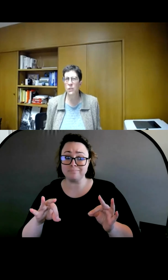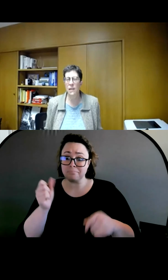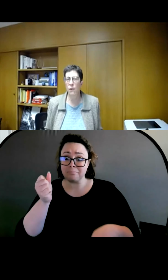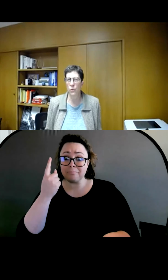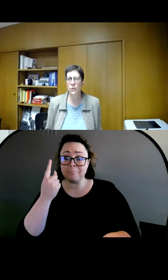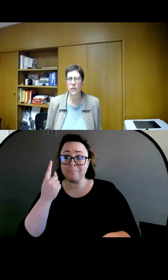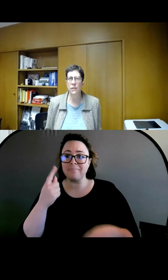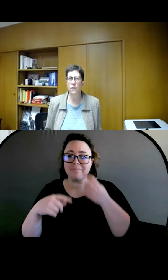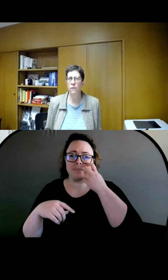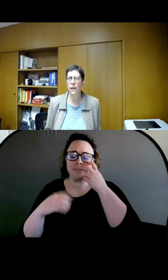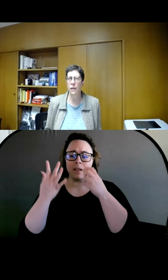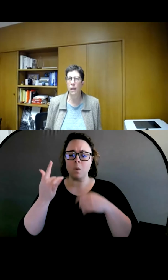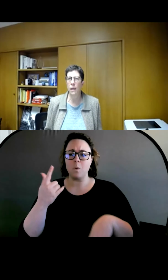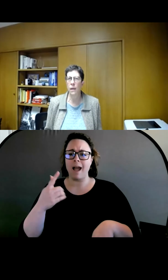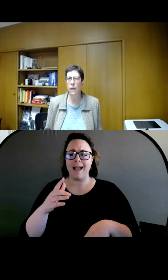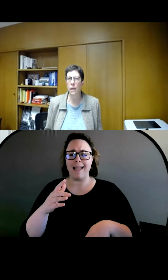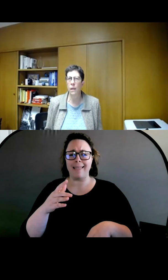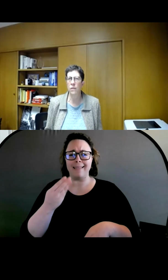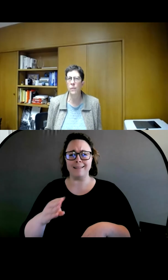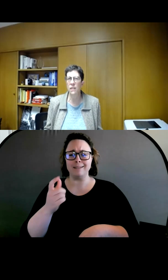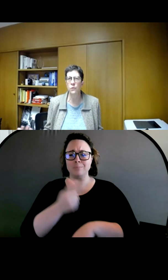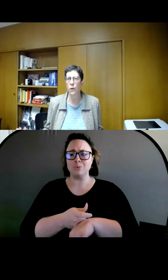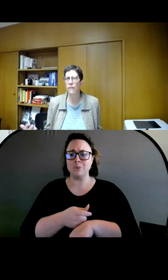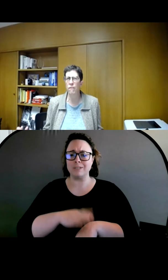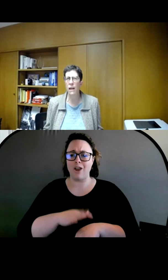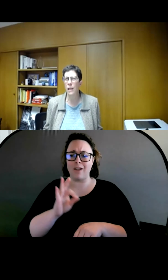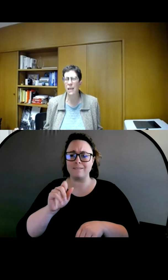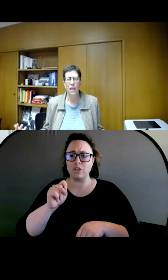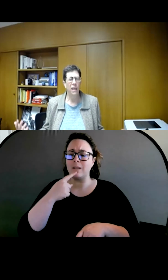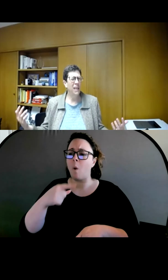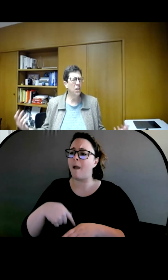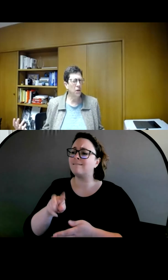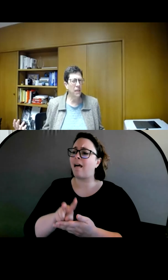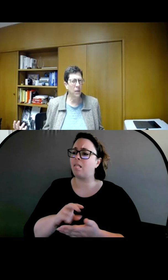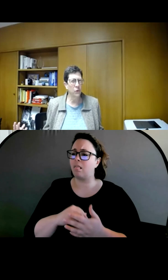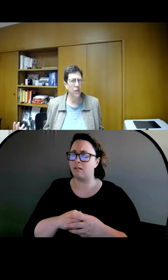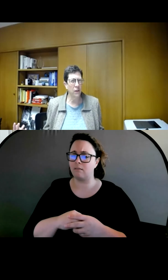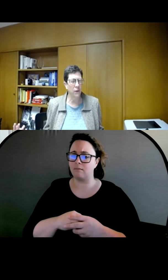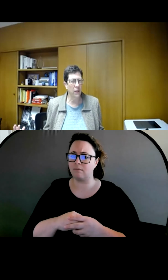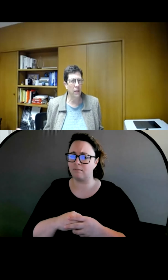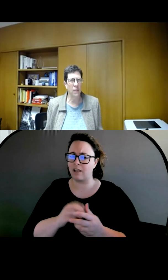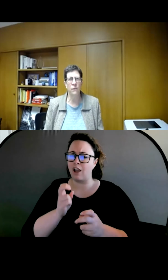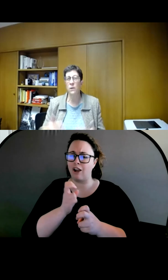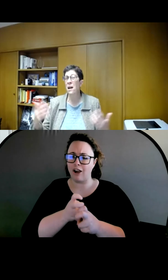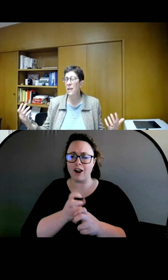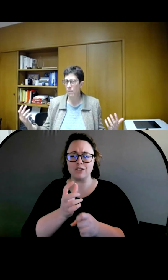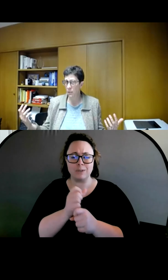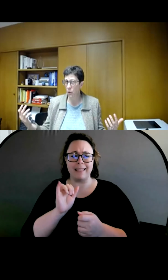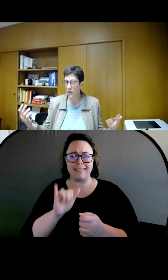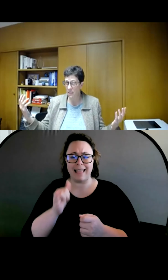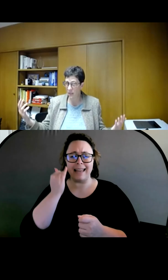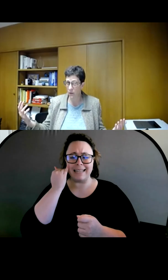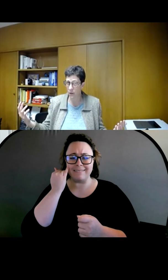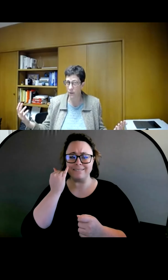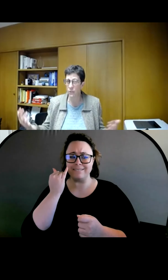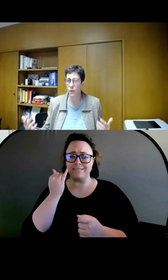does this person have a bruise on their foot? And somebody says, well, they fell. Like, it's hard to get a bruise on your foot. And if you're